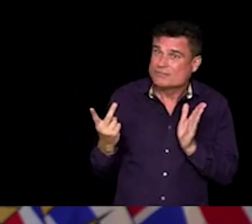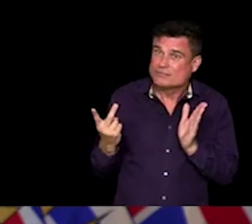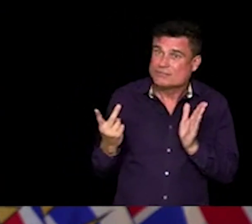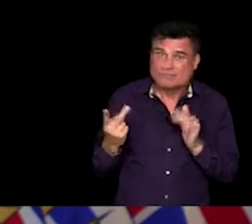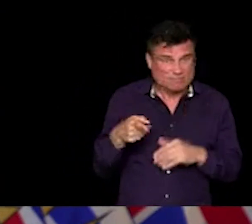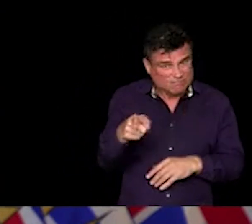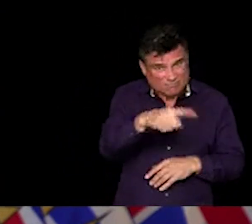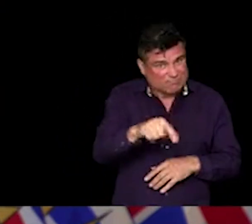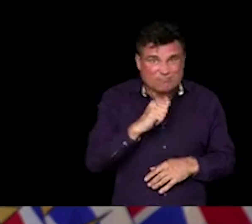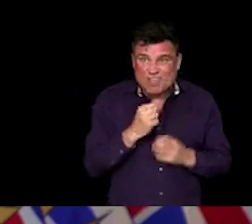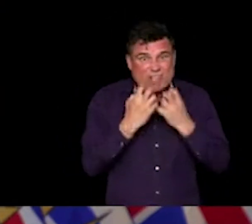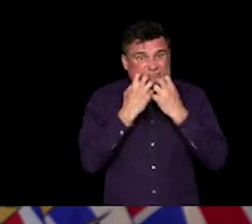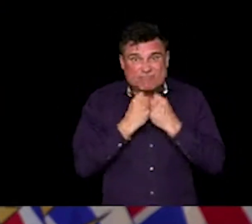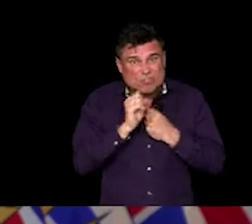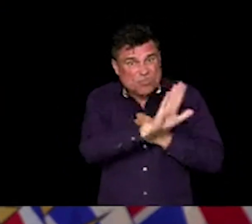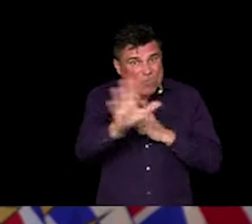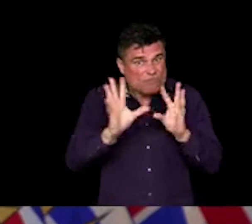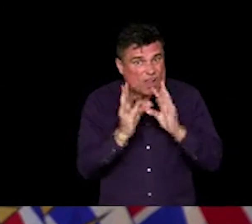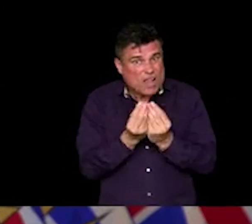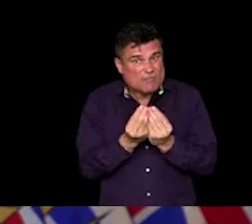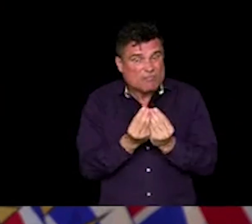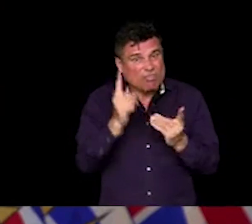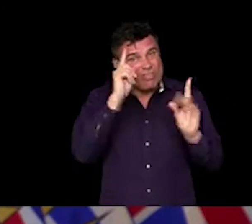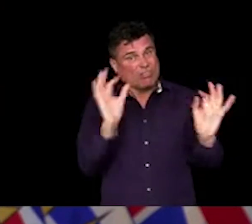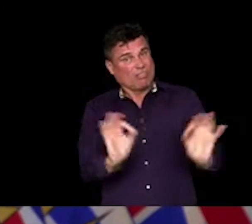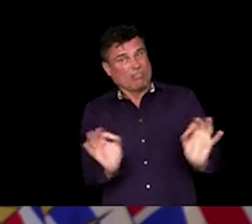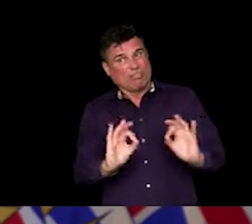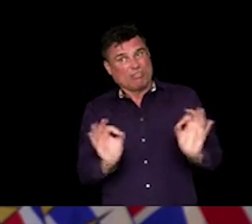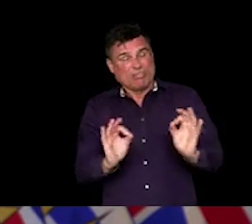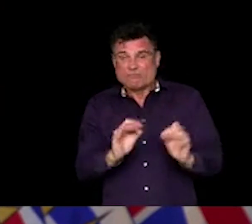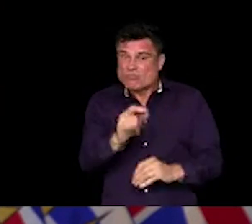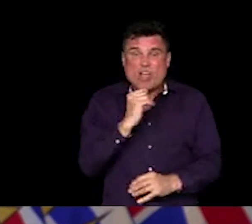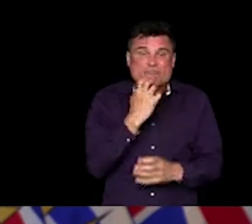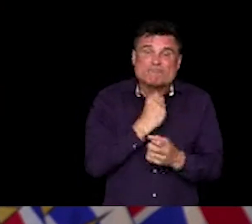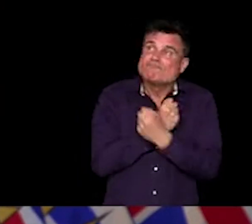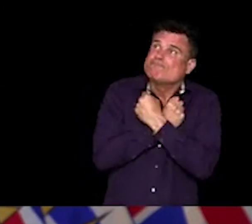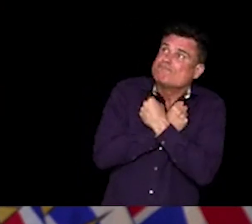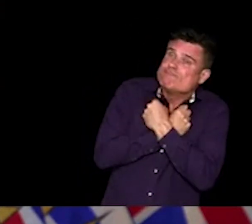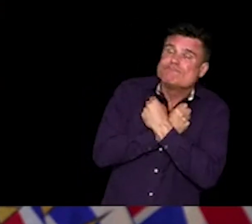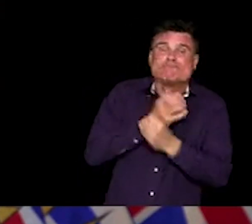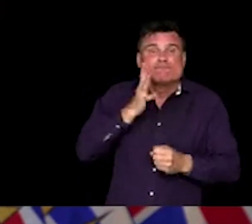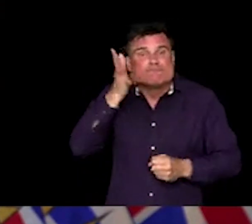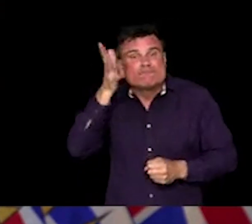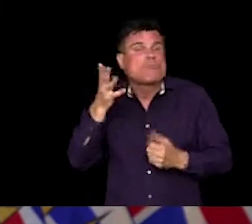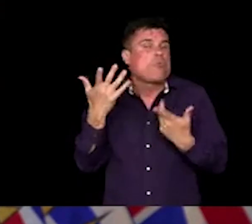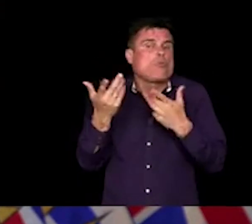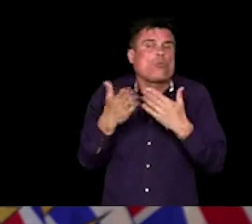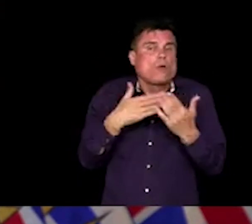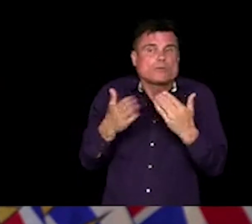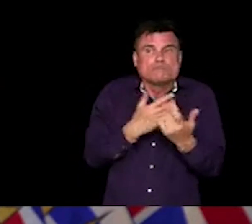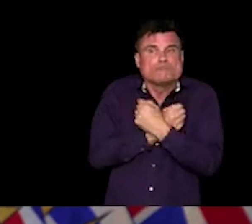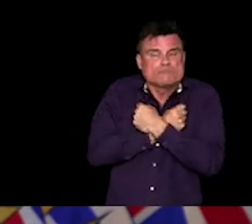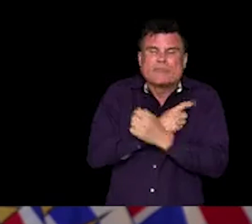underlying approach that we're taking, and I think it's worked for us, and we will continue to do that. And we've seen